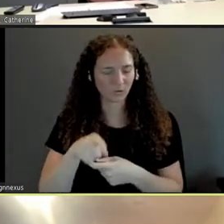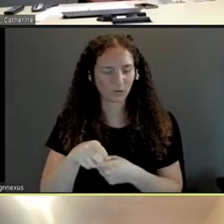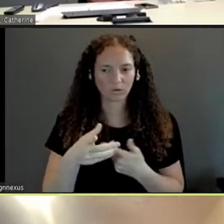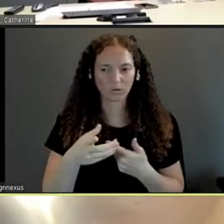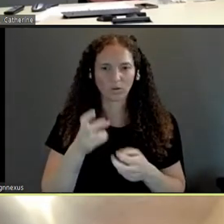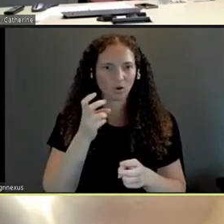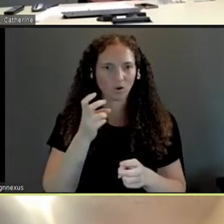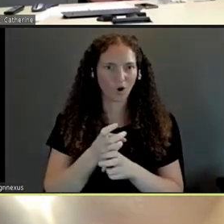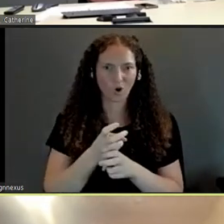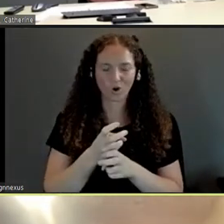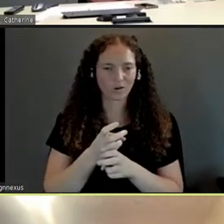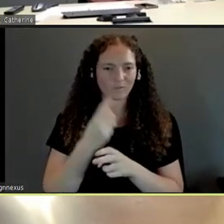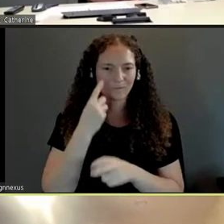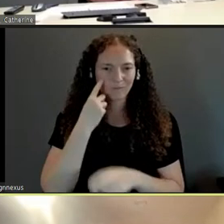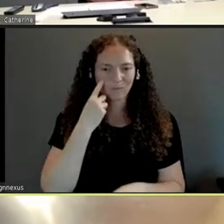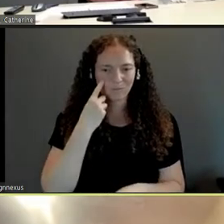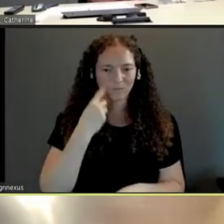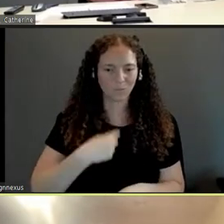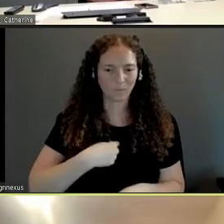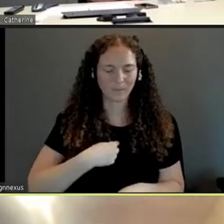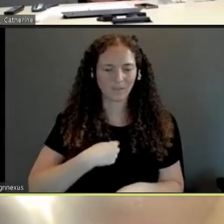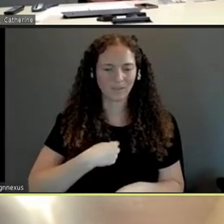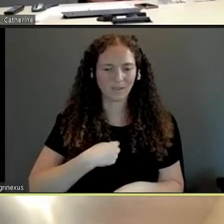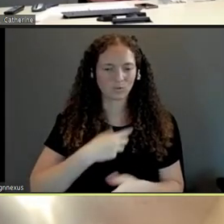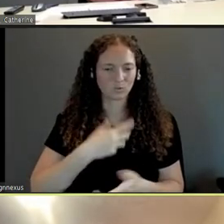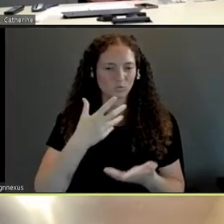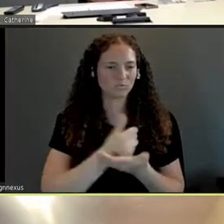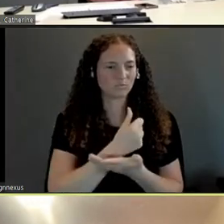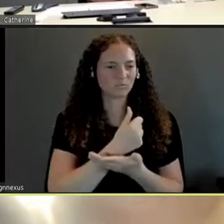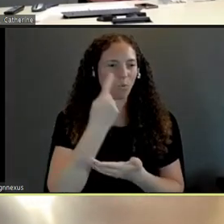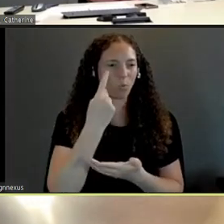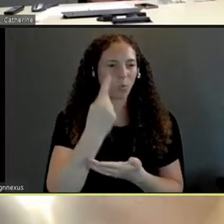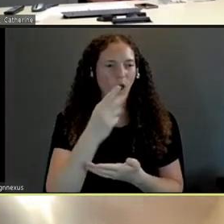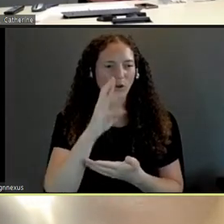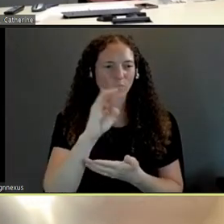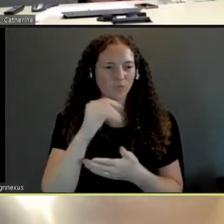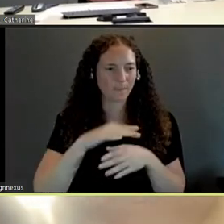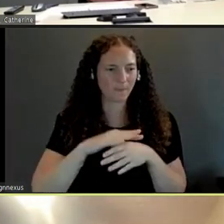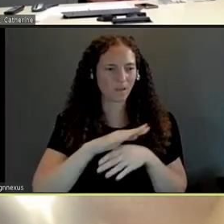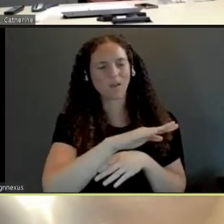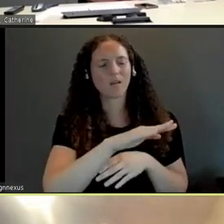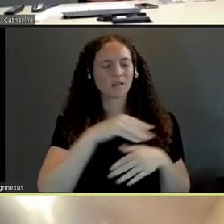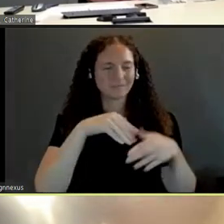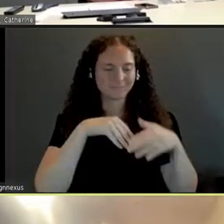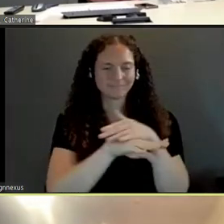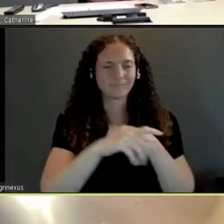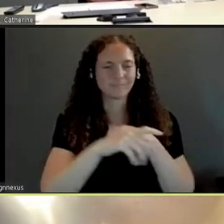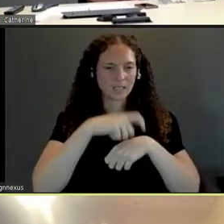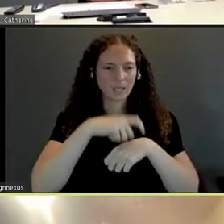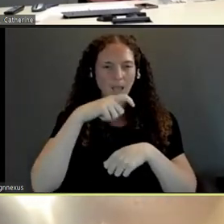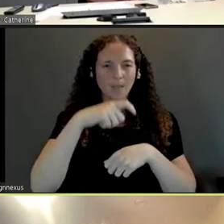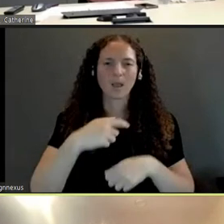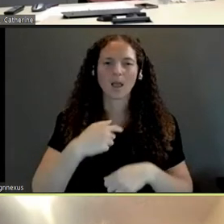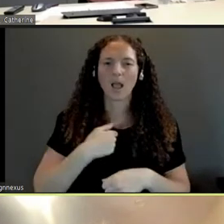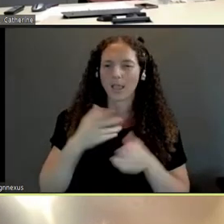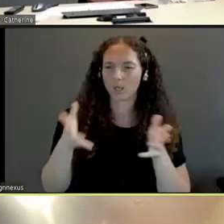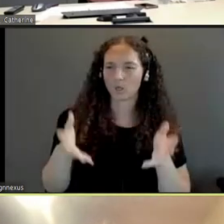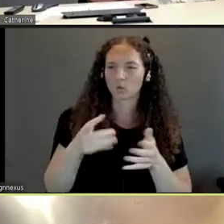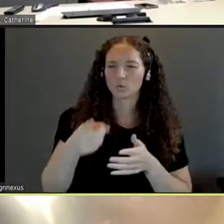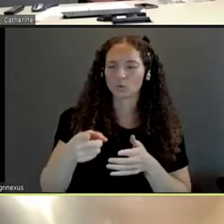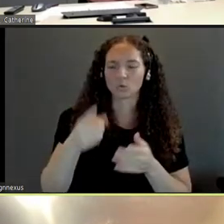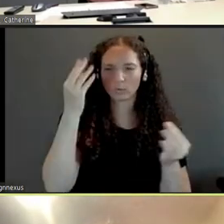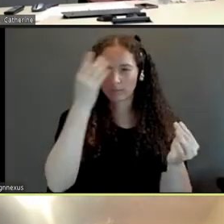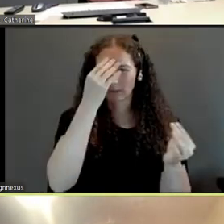difficult enough to get one ramp and make the train on time. I would encourage you to consider the impact that